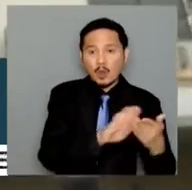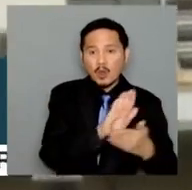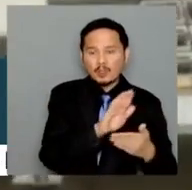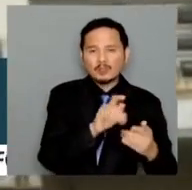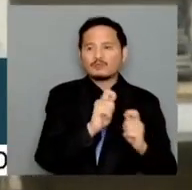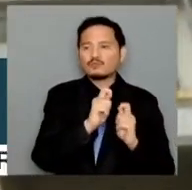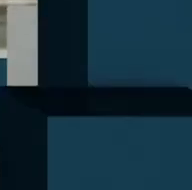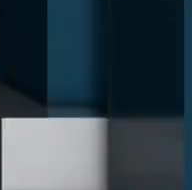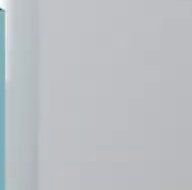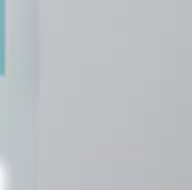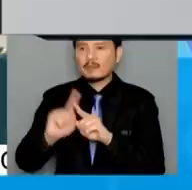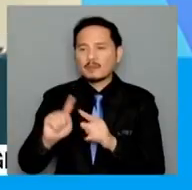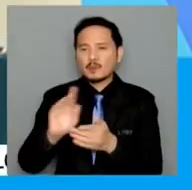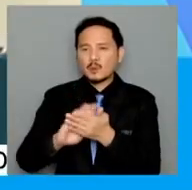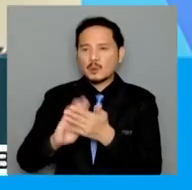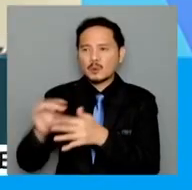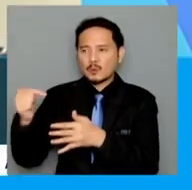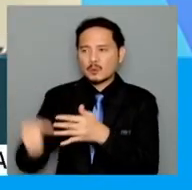schools.